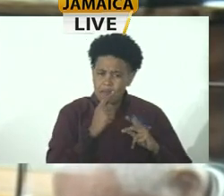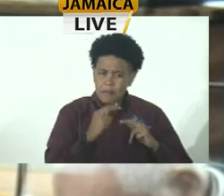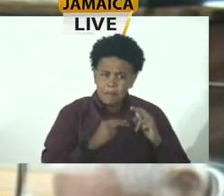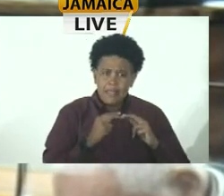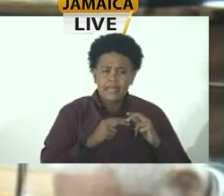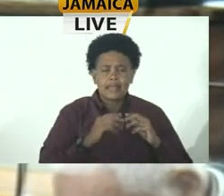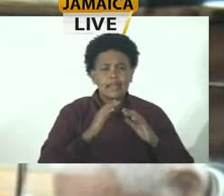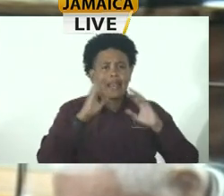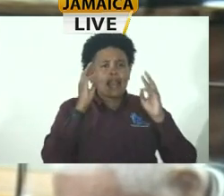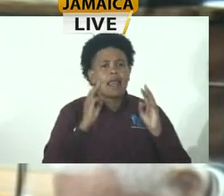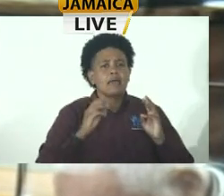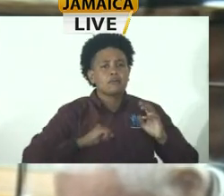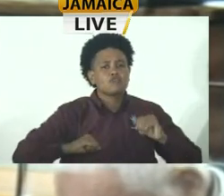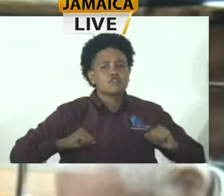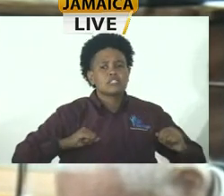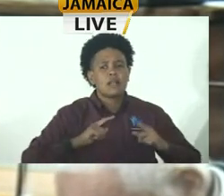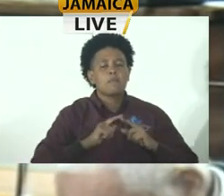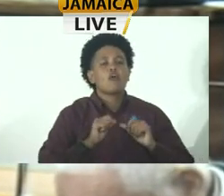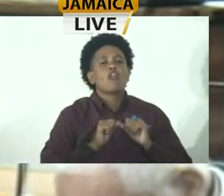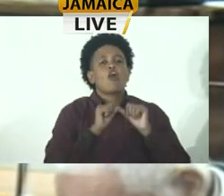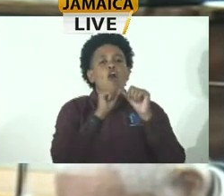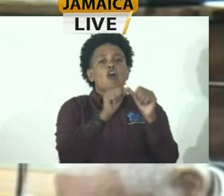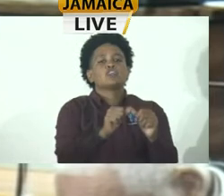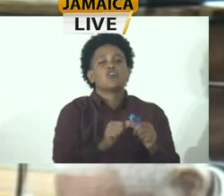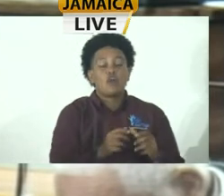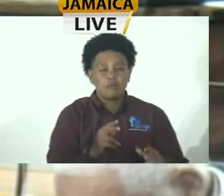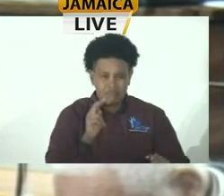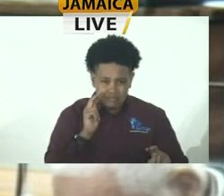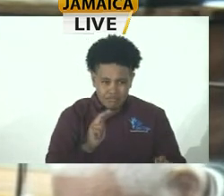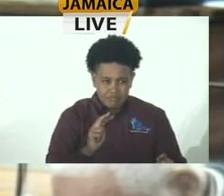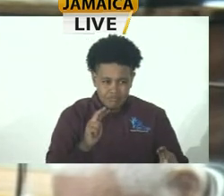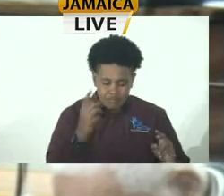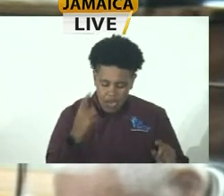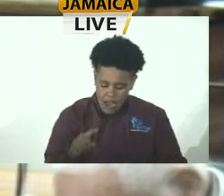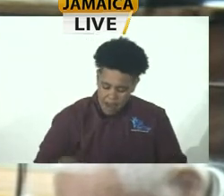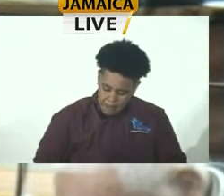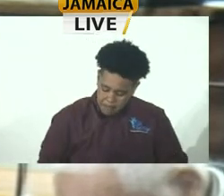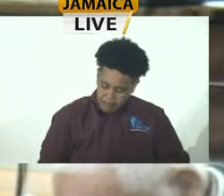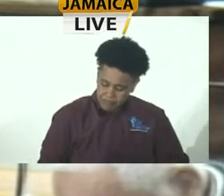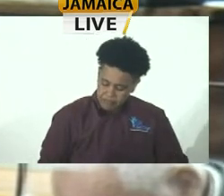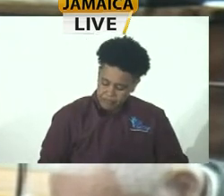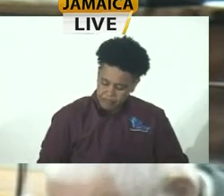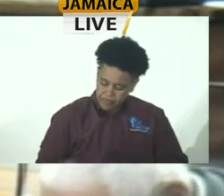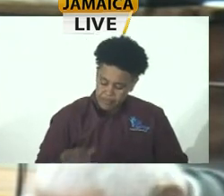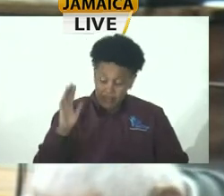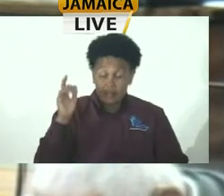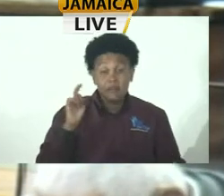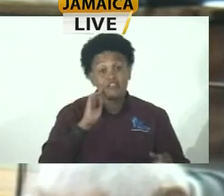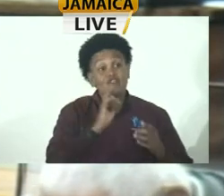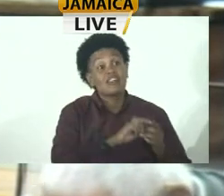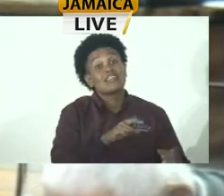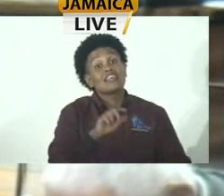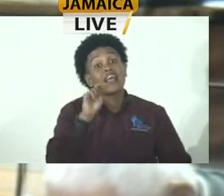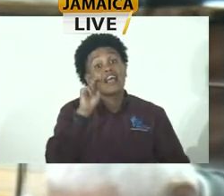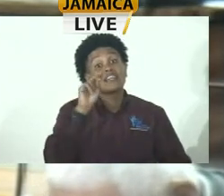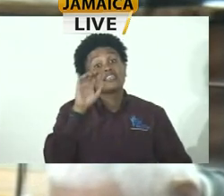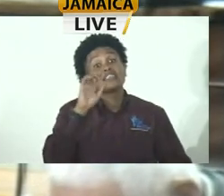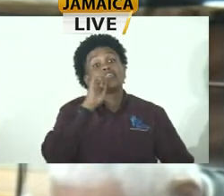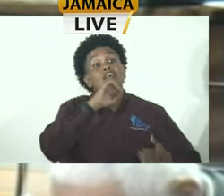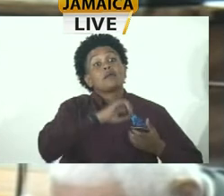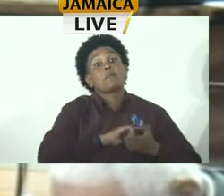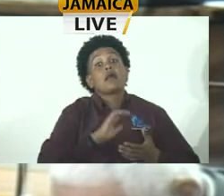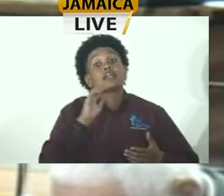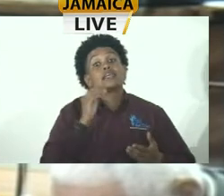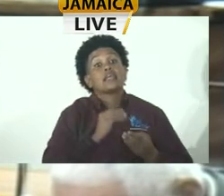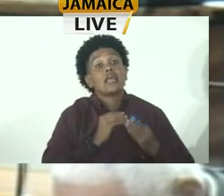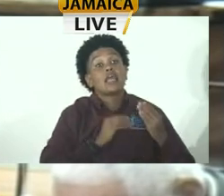resilience and long-term sustainability madam speaker in this regard the ndc partnership economic